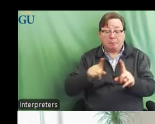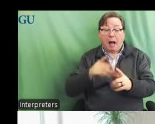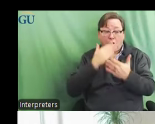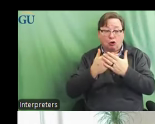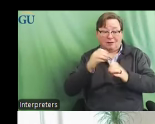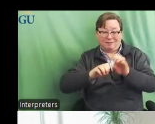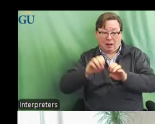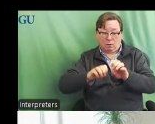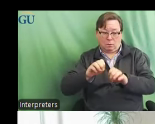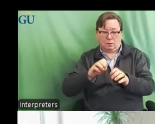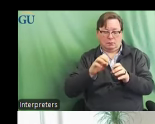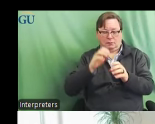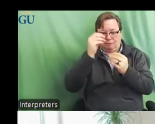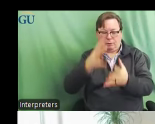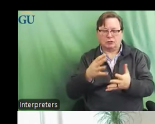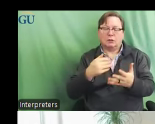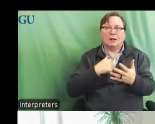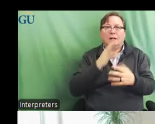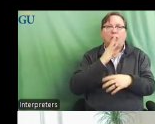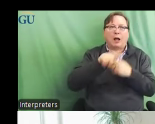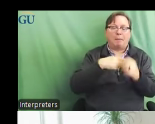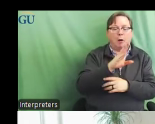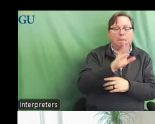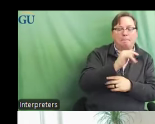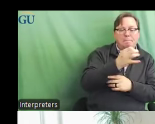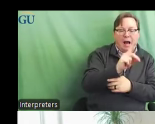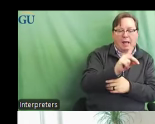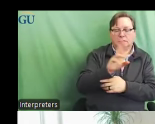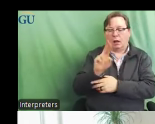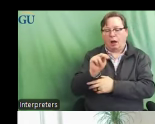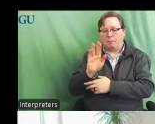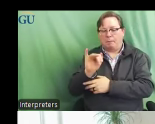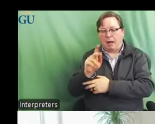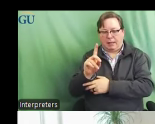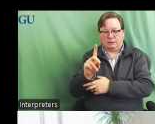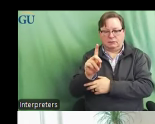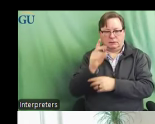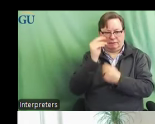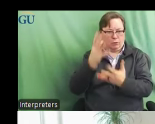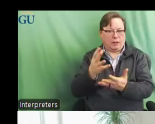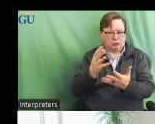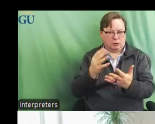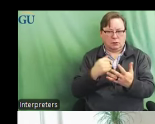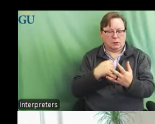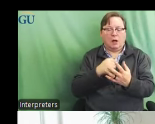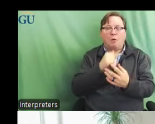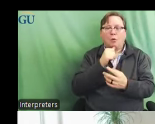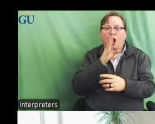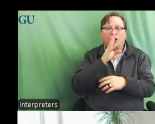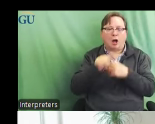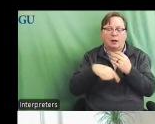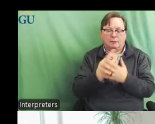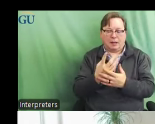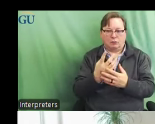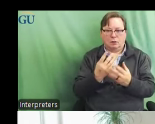about bias and unbiased, but when we talk about unbiased information, we're not talking about providing